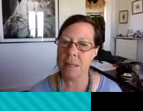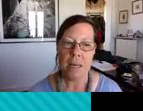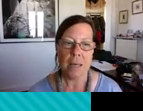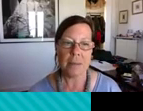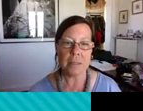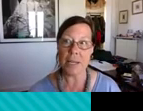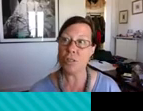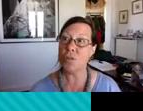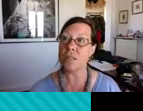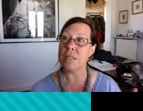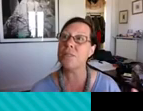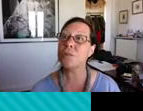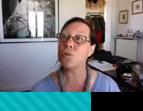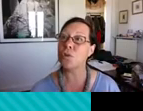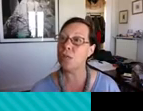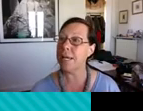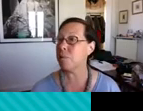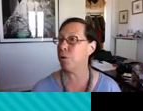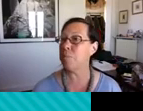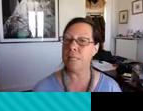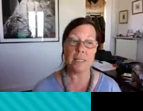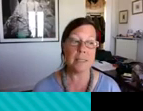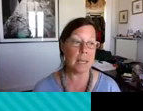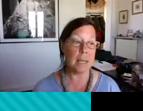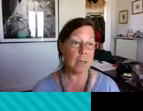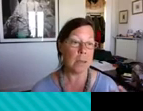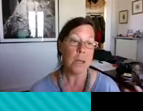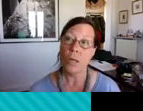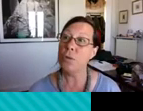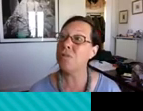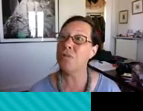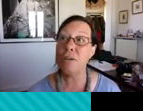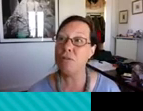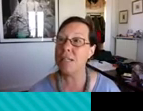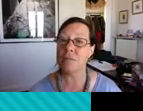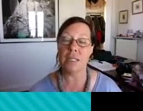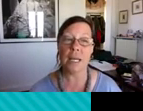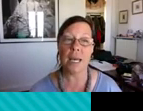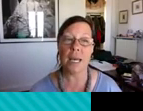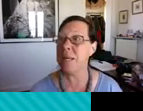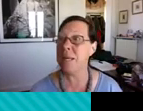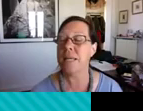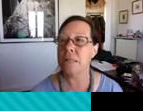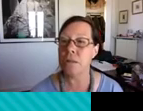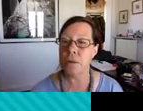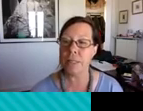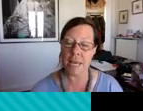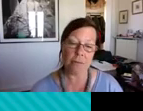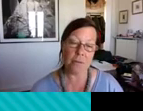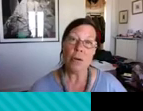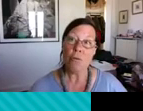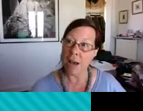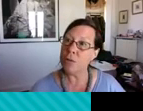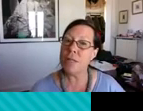pandemics that the Centers for Disease Control has put in place and used very effectively. And many states in the US